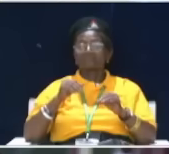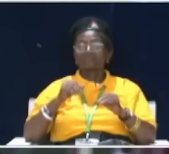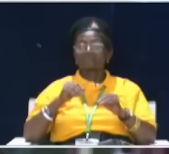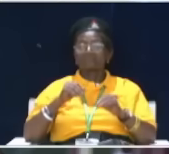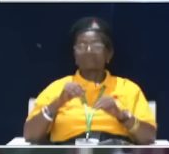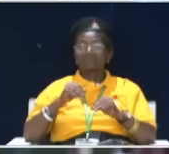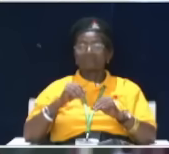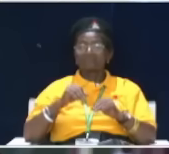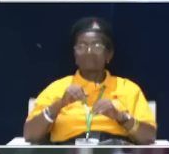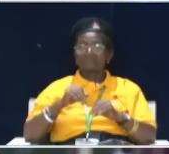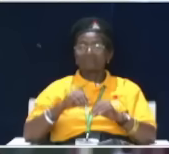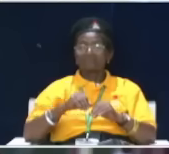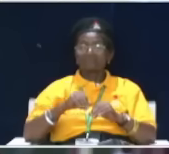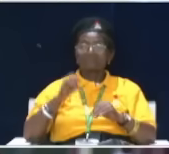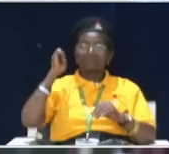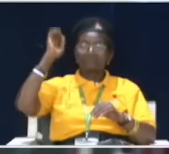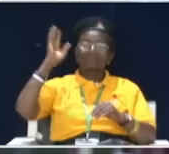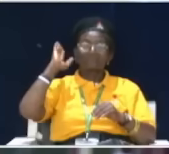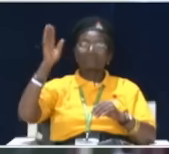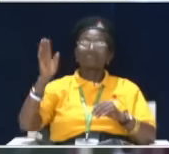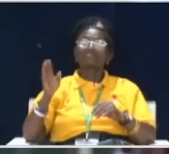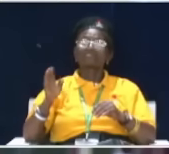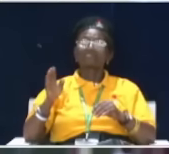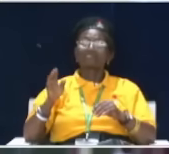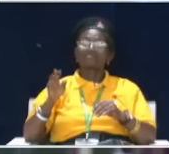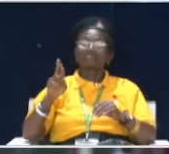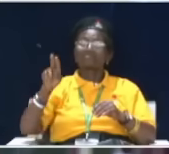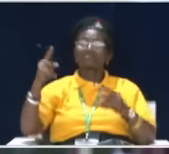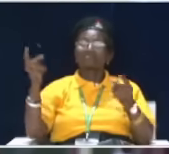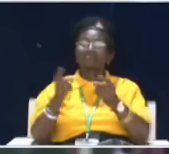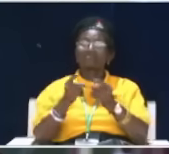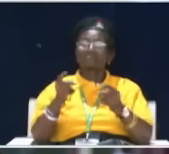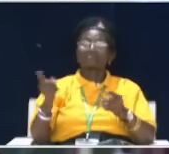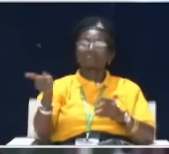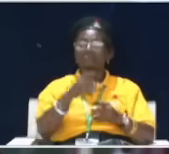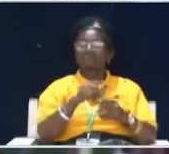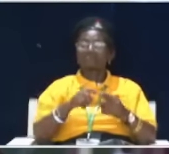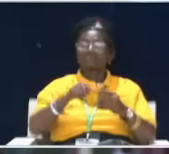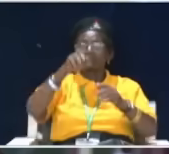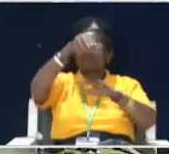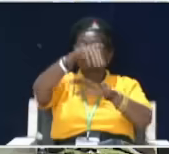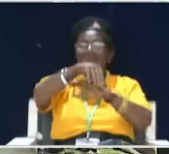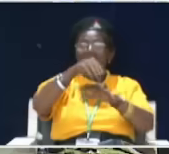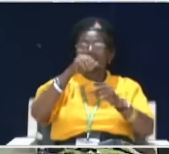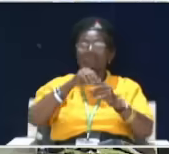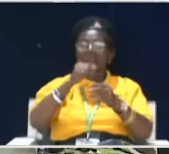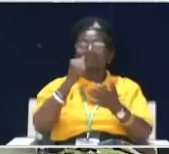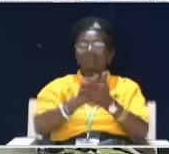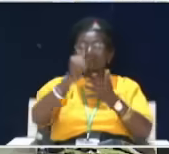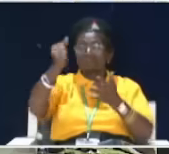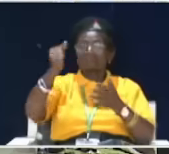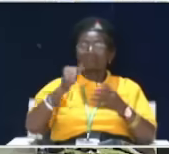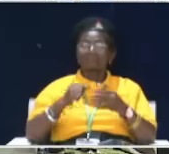igbagbo. He will reposition you tonight. Ashi oni po pada lale yi.